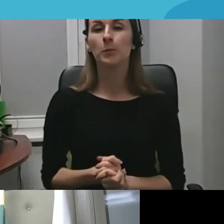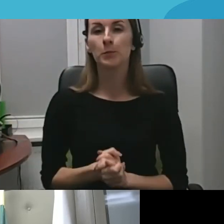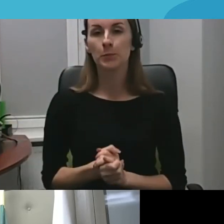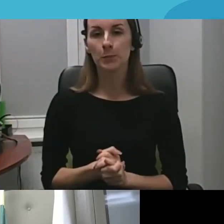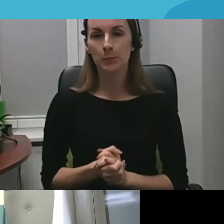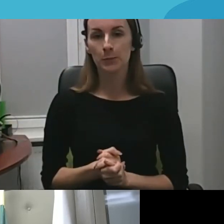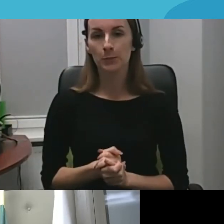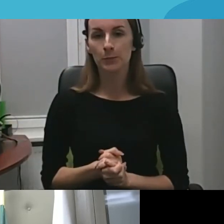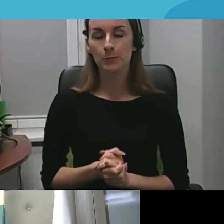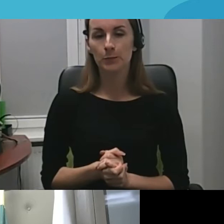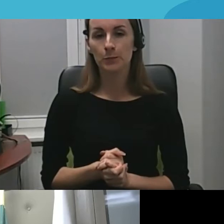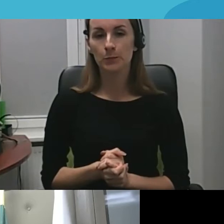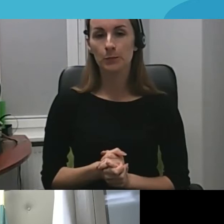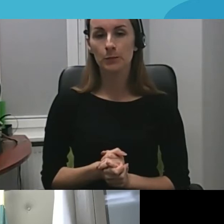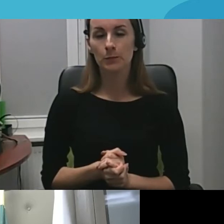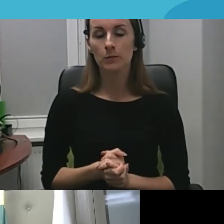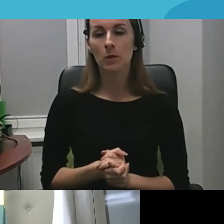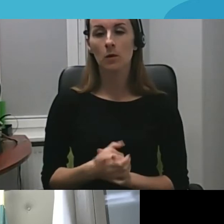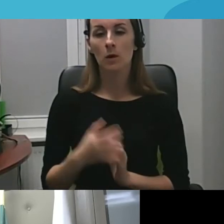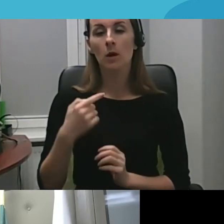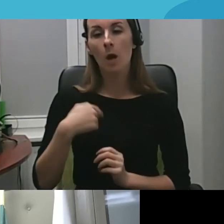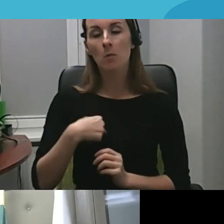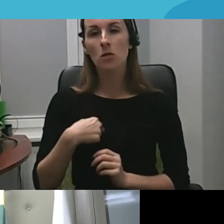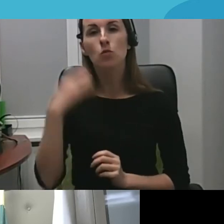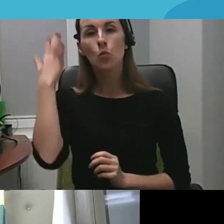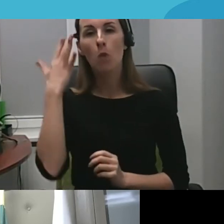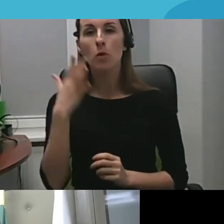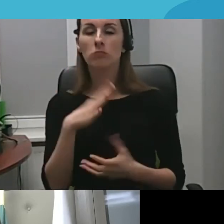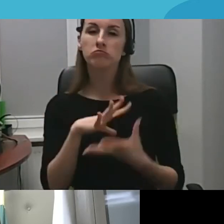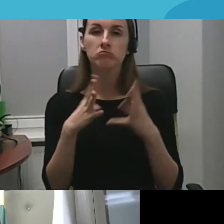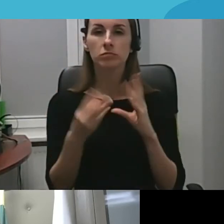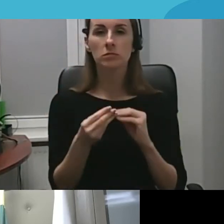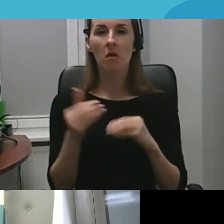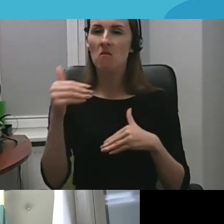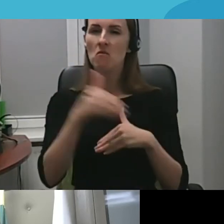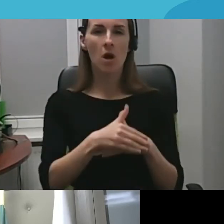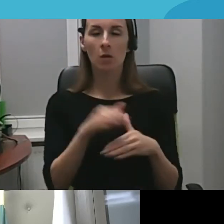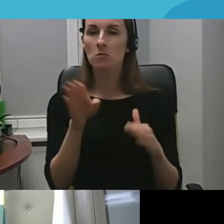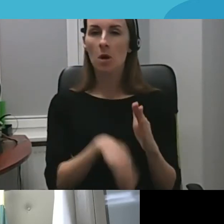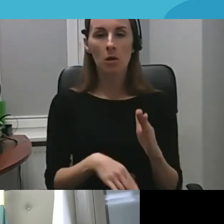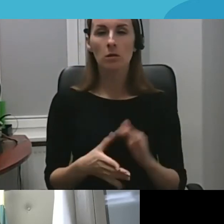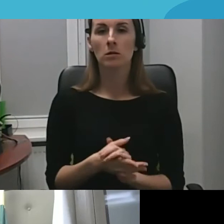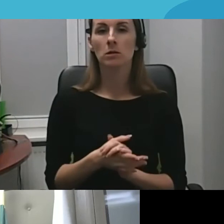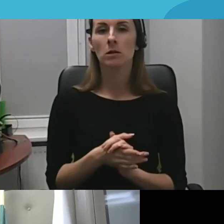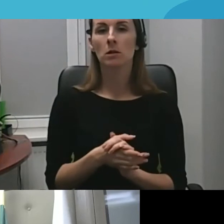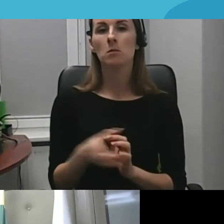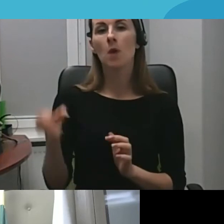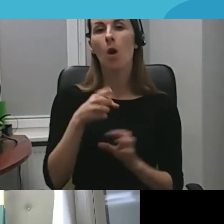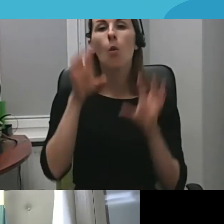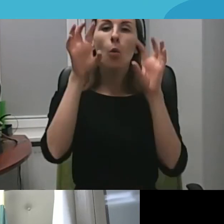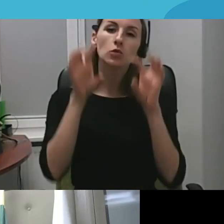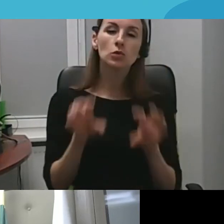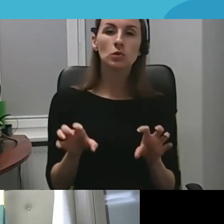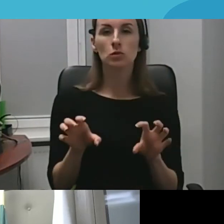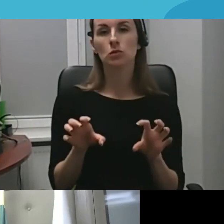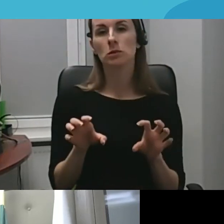came to this conclusion, the fact is very simple. The Belarus Constitutional Court just adopted the act, which